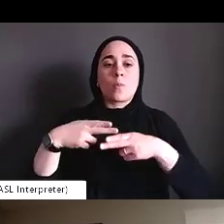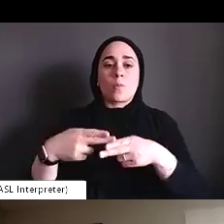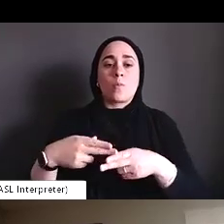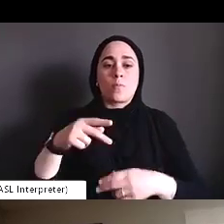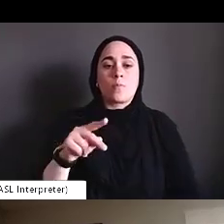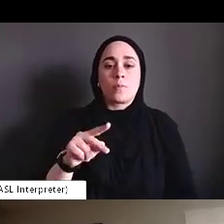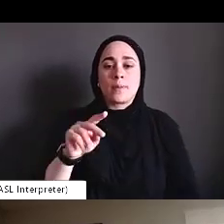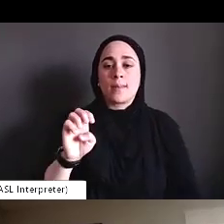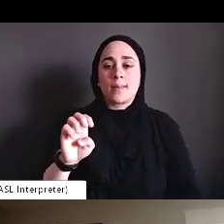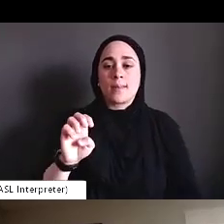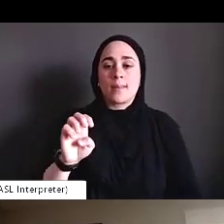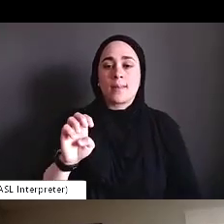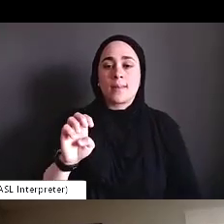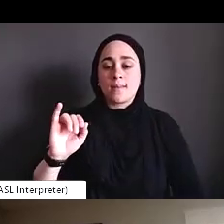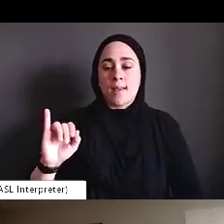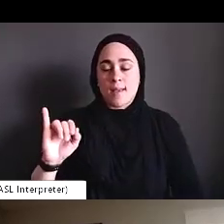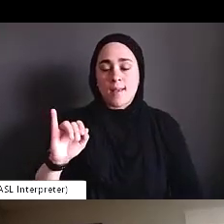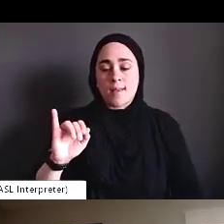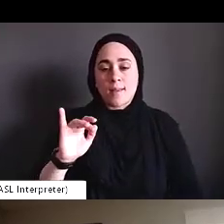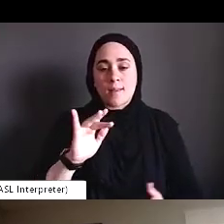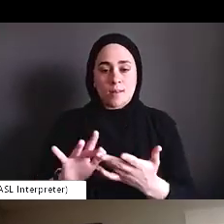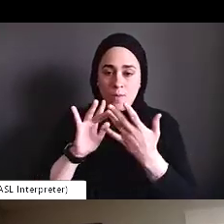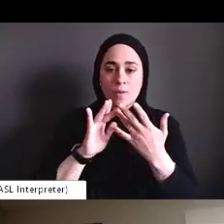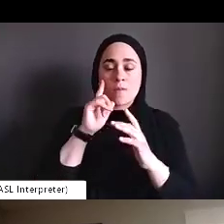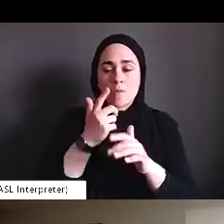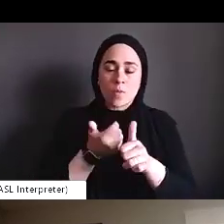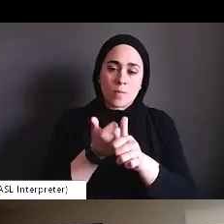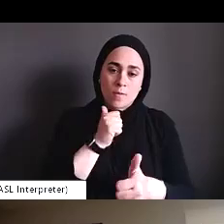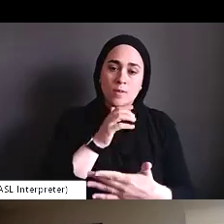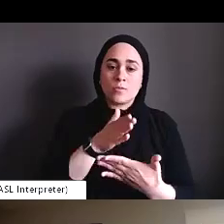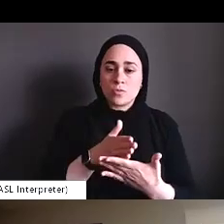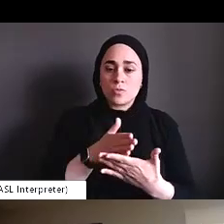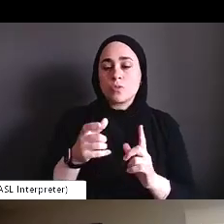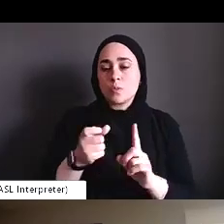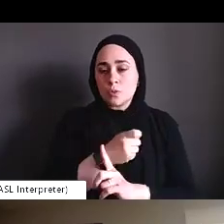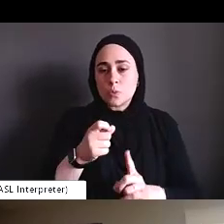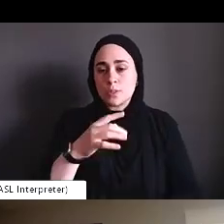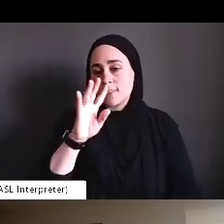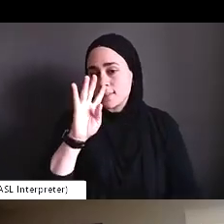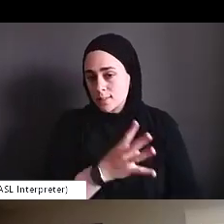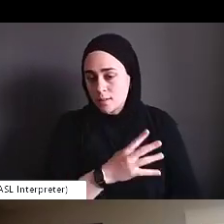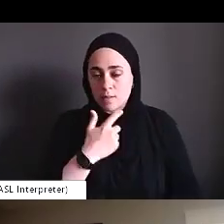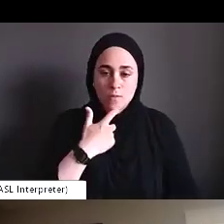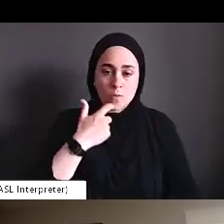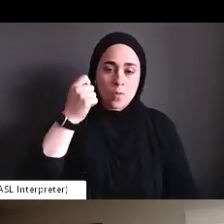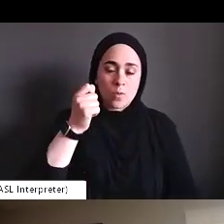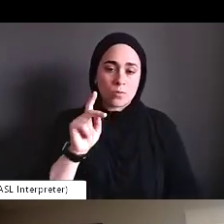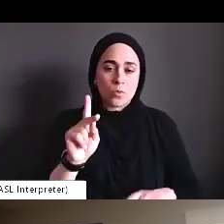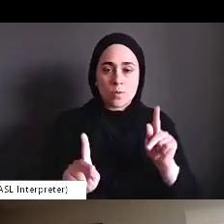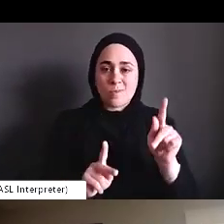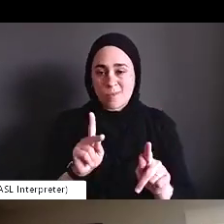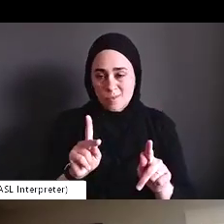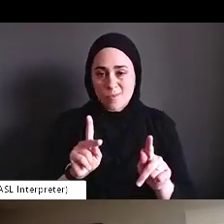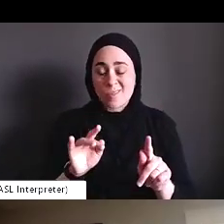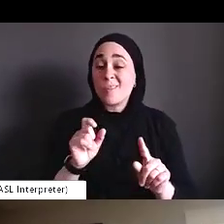for the Prevention of Abuse and Neglect of Older Persons, but it's